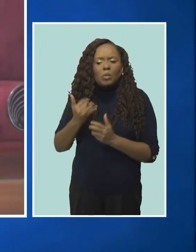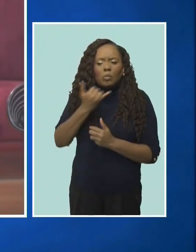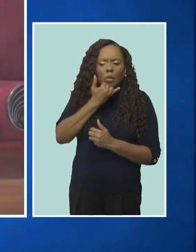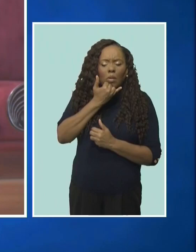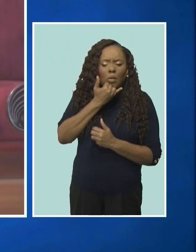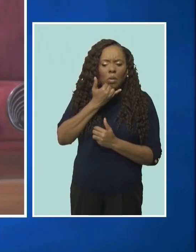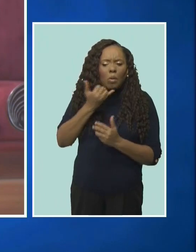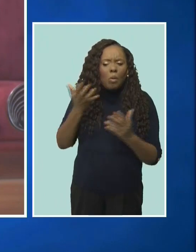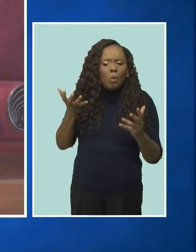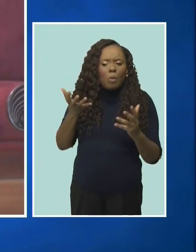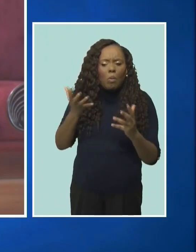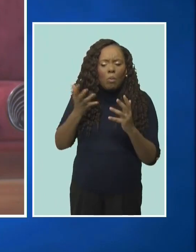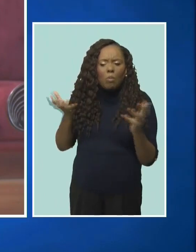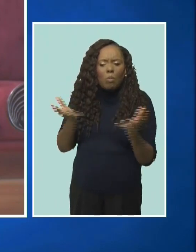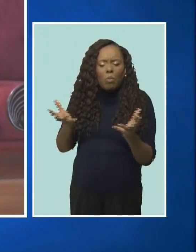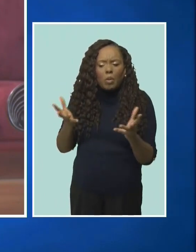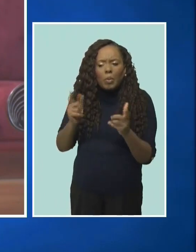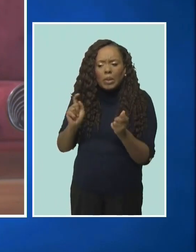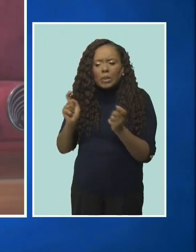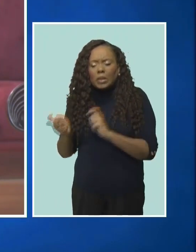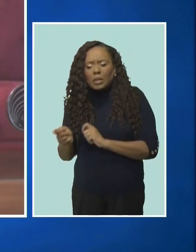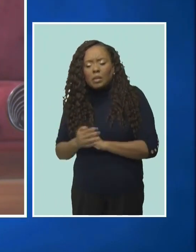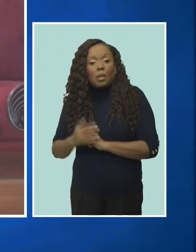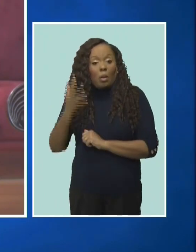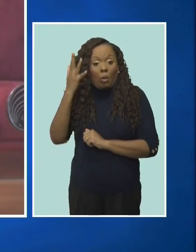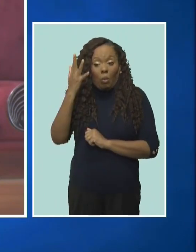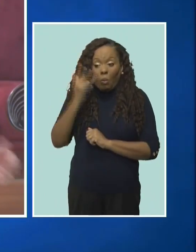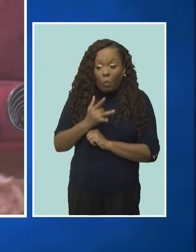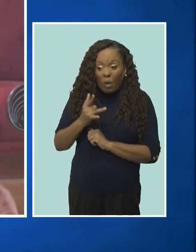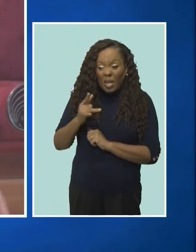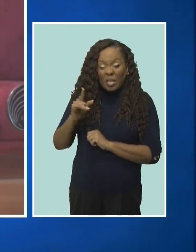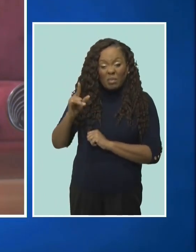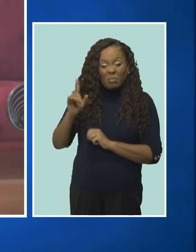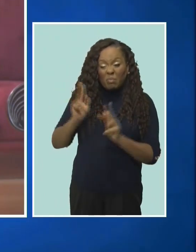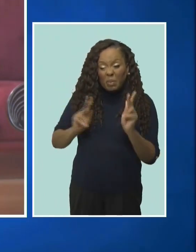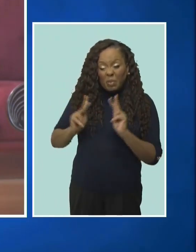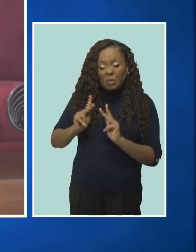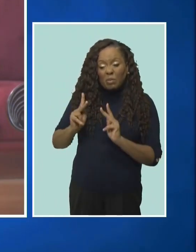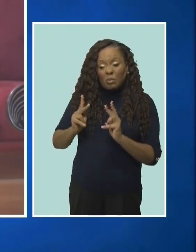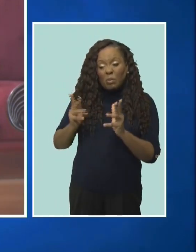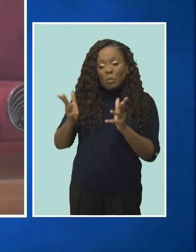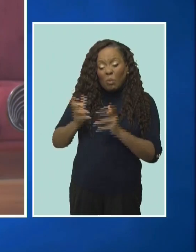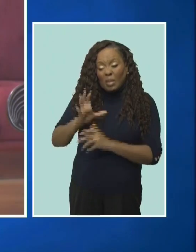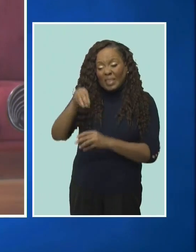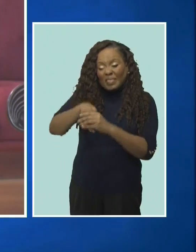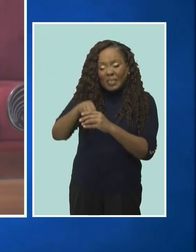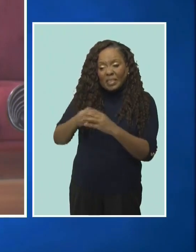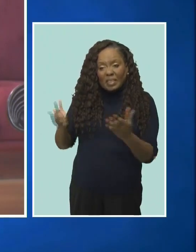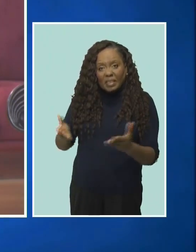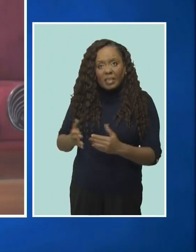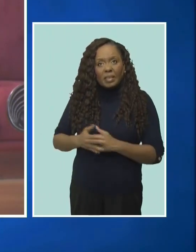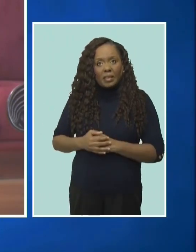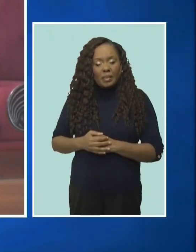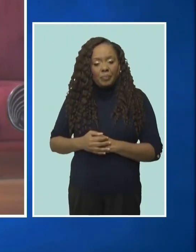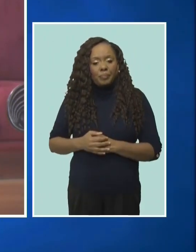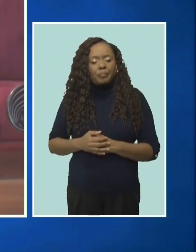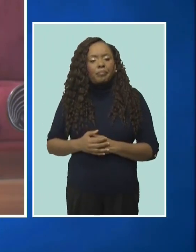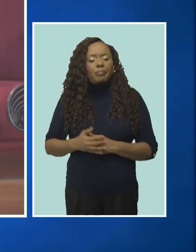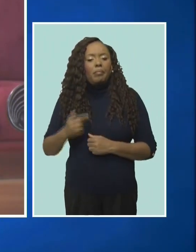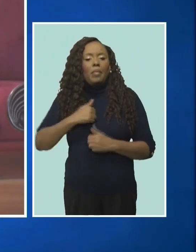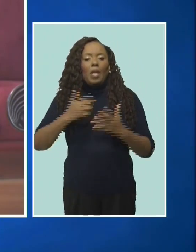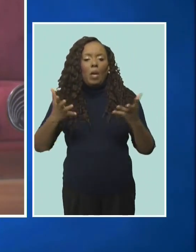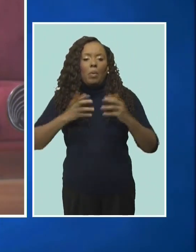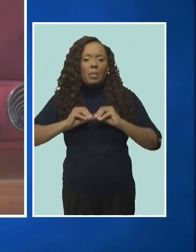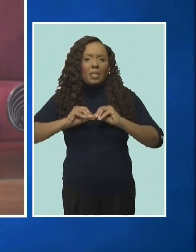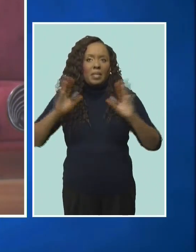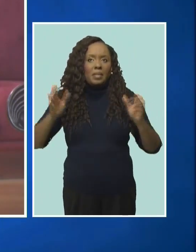makes Barbados more attractive a jurisdiction than another jurisdiction for like business? Because let me be clear, Barbados